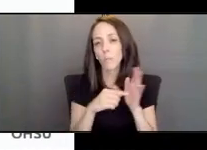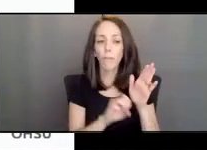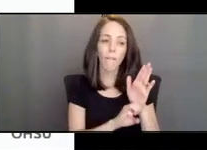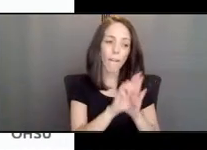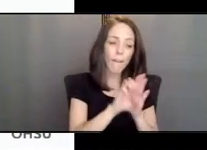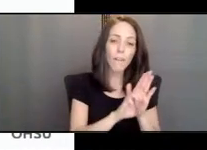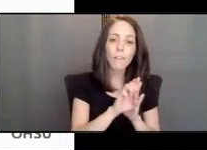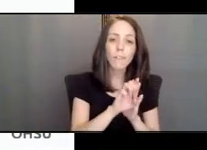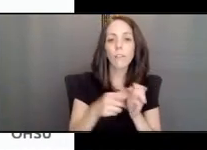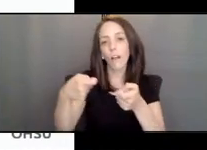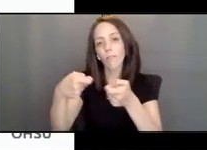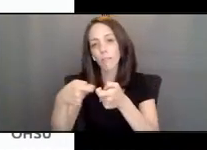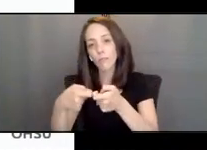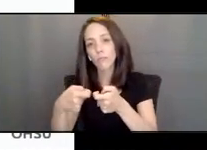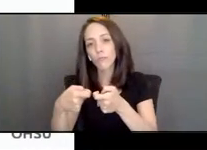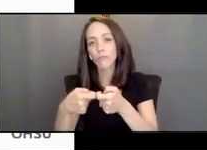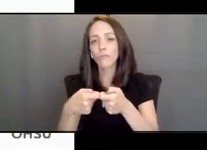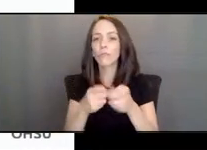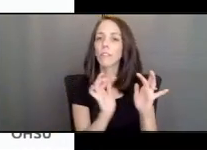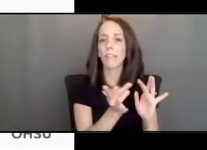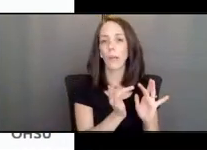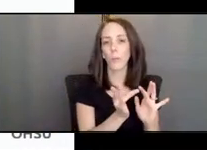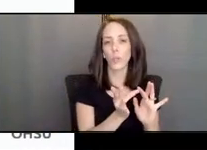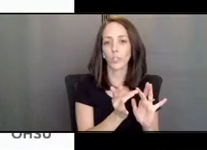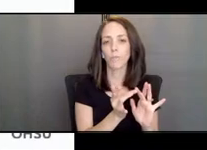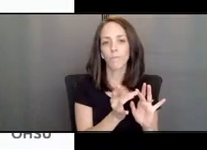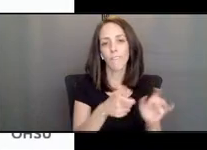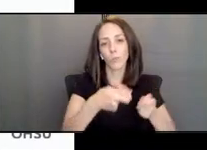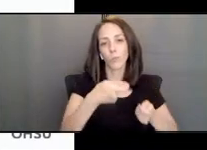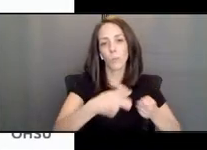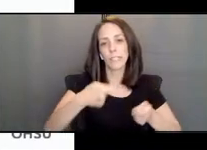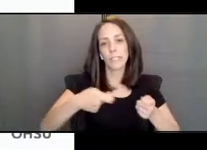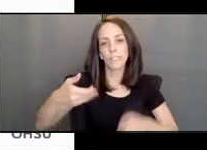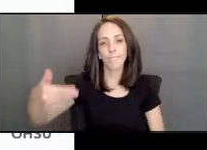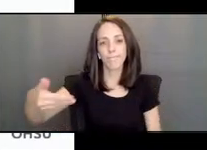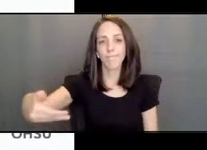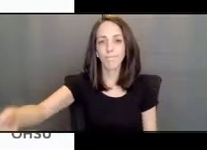servers. Next slide, please.